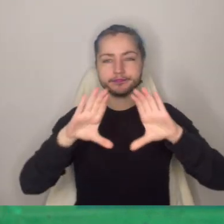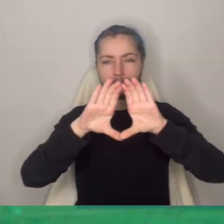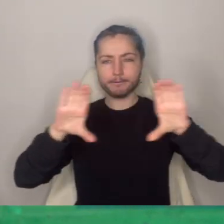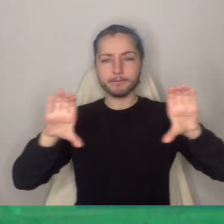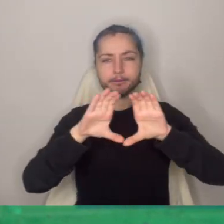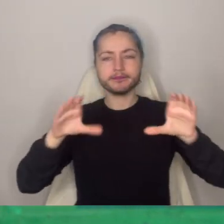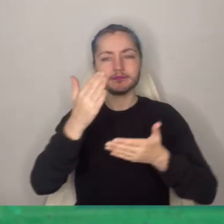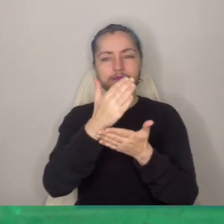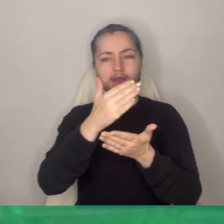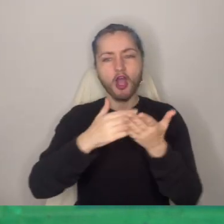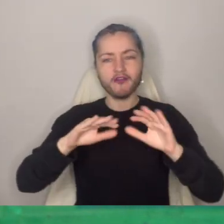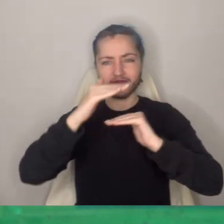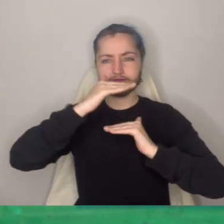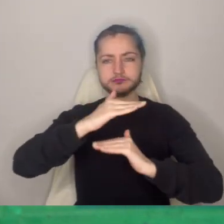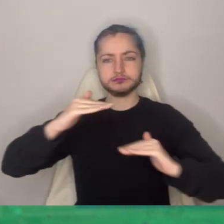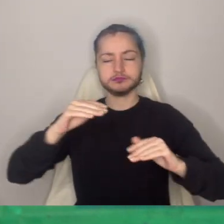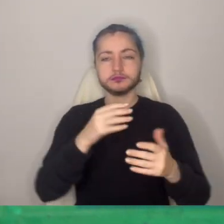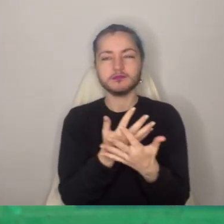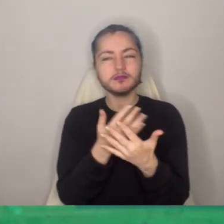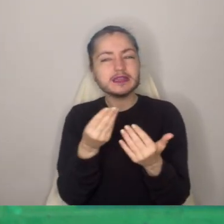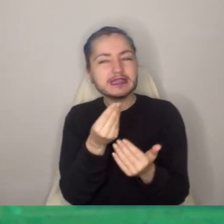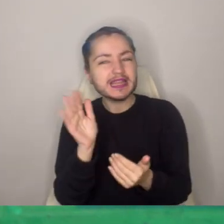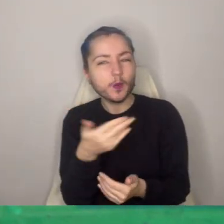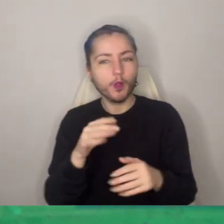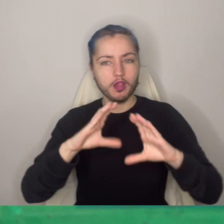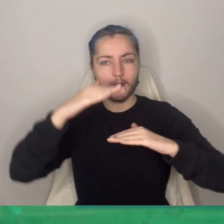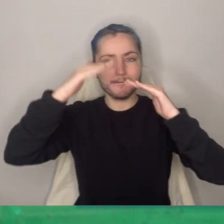half and just sprinkle it on.